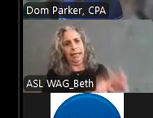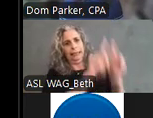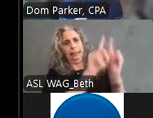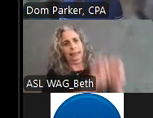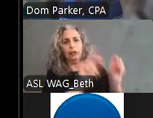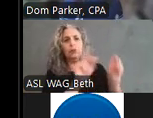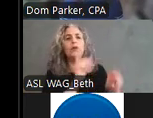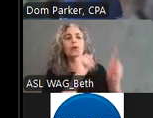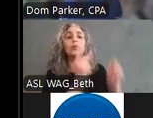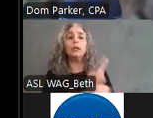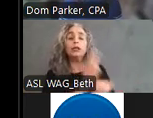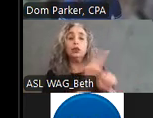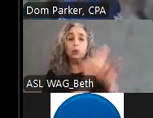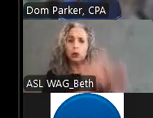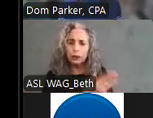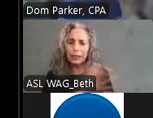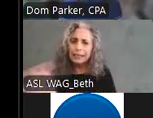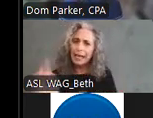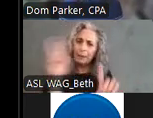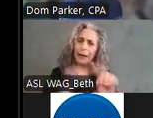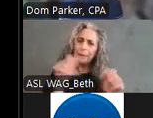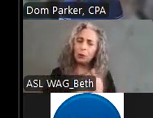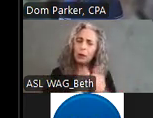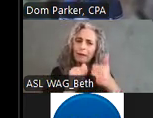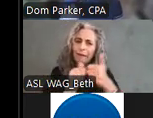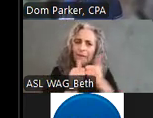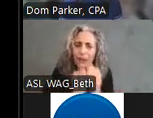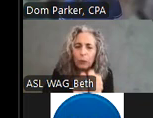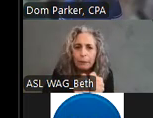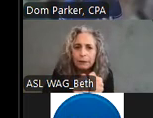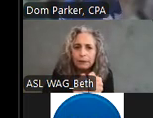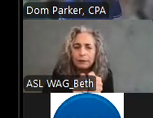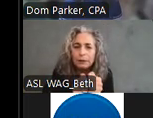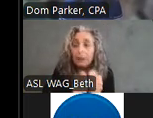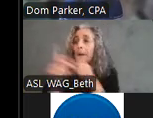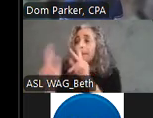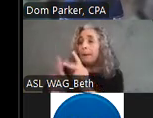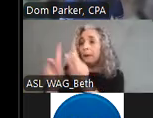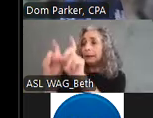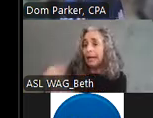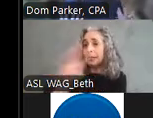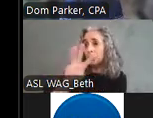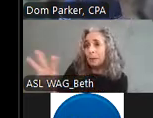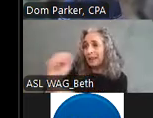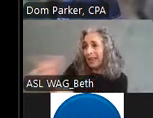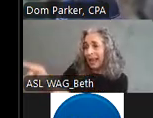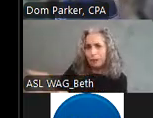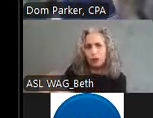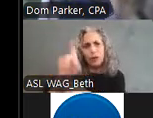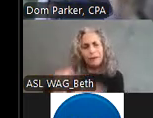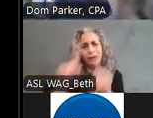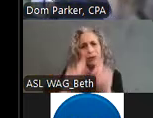the same thing applies for video games. Like you would test a website, an app, you have to test a video game with